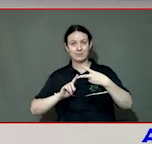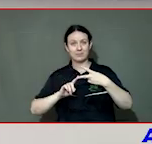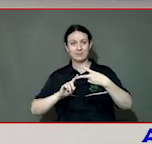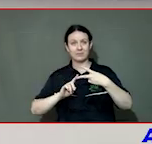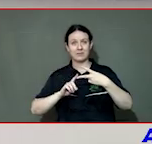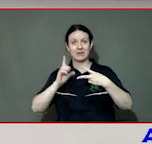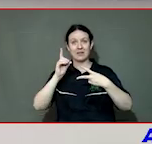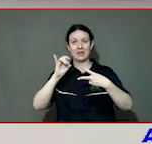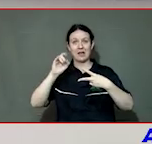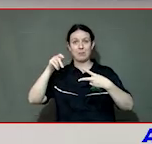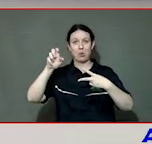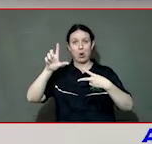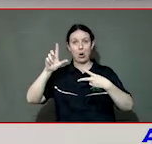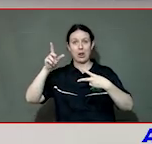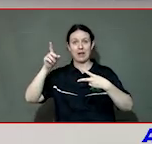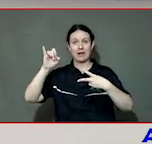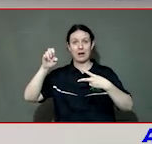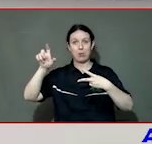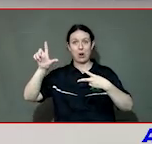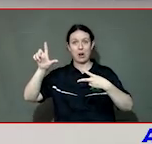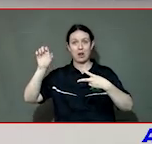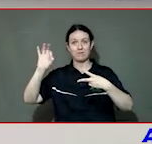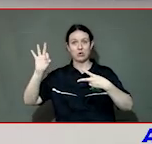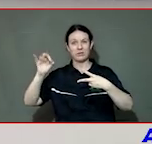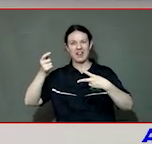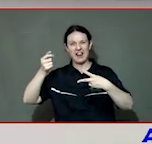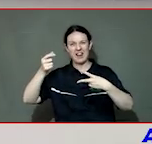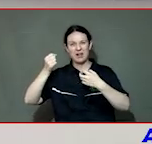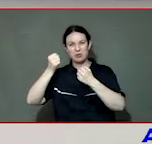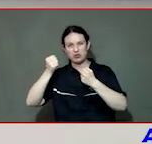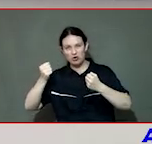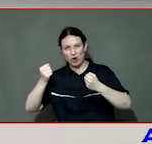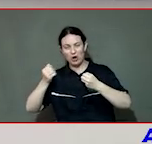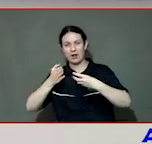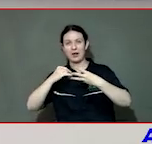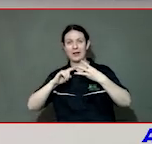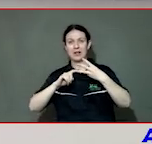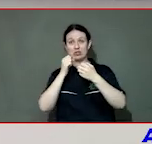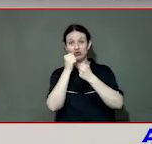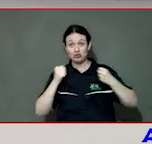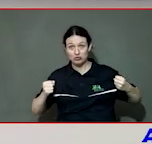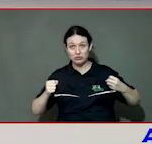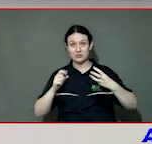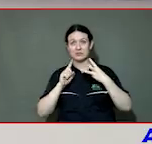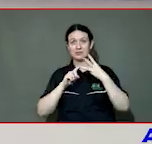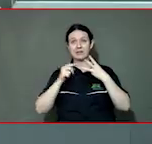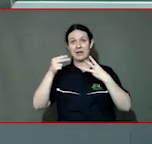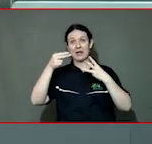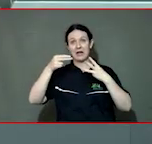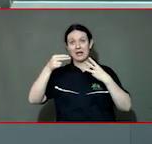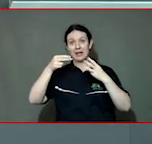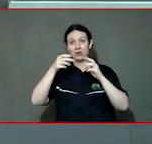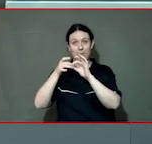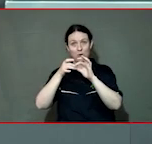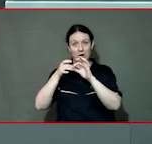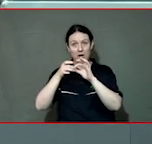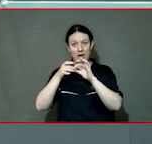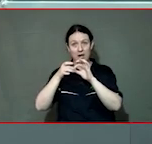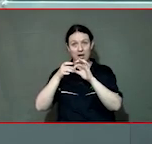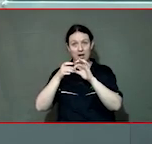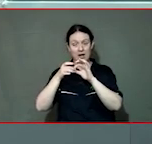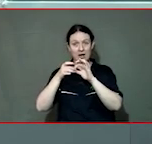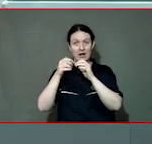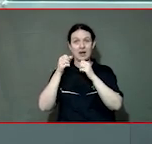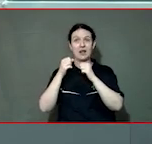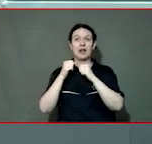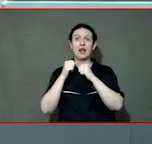stronger dipole-dipole forces, another little bit stronger hydrogen bond, and then you get